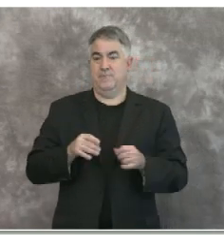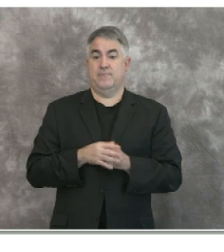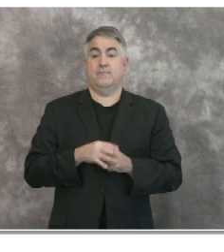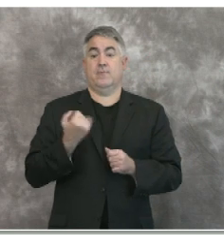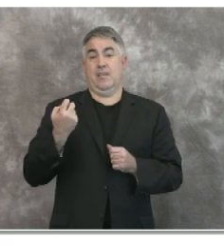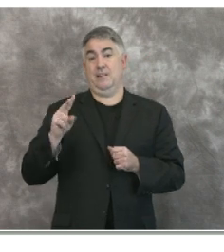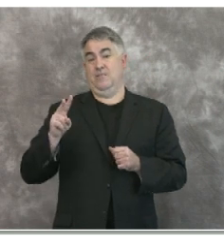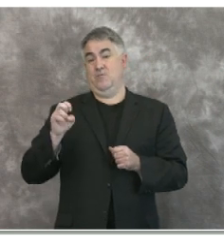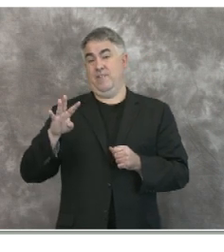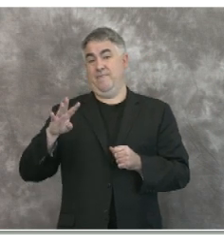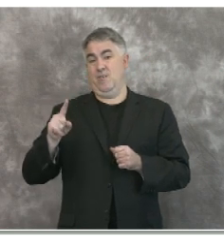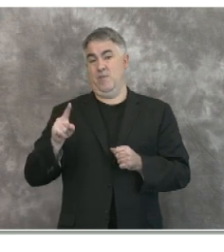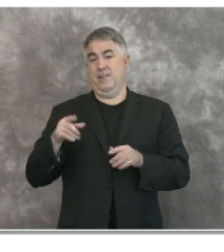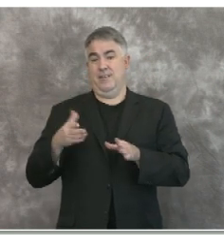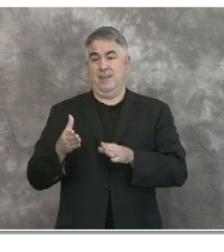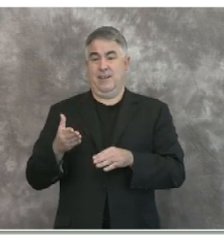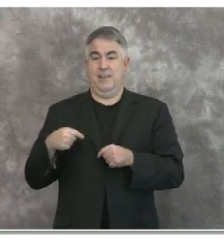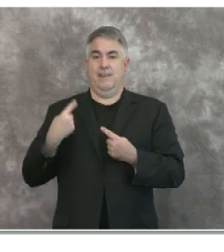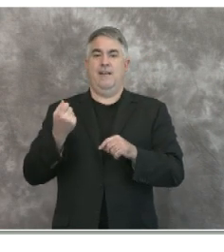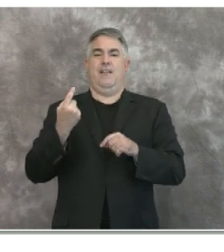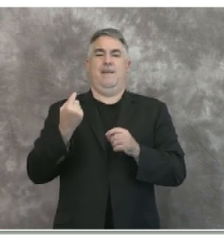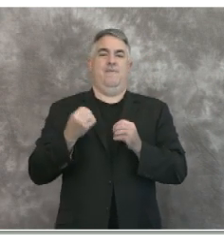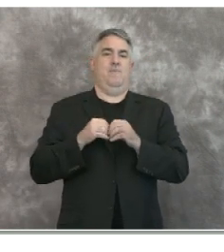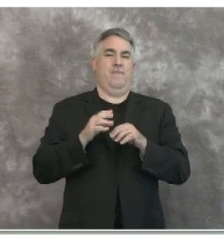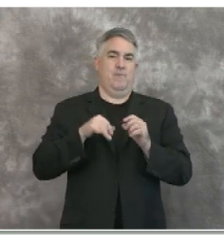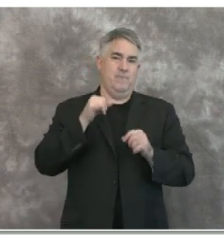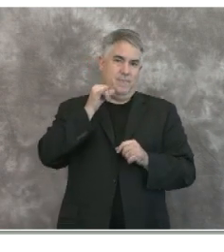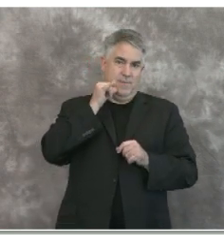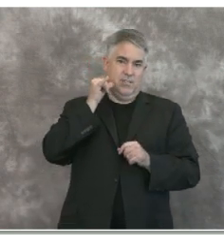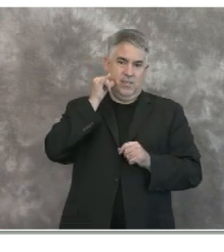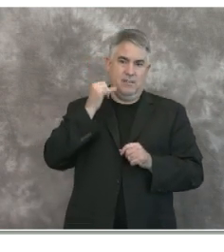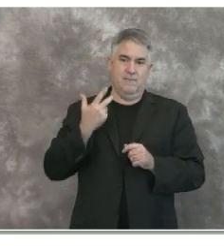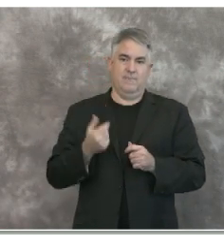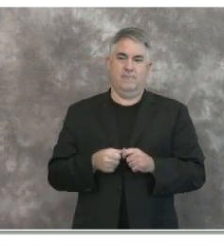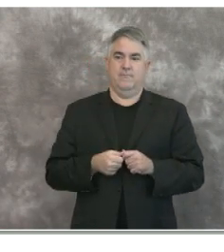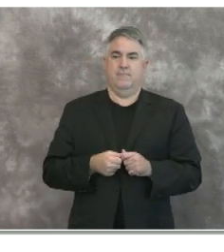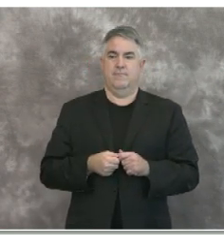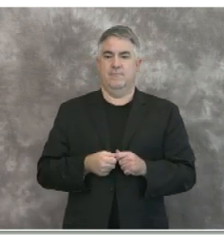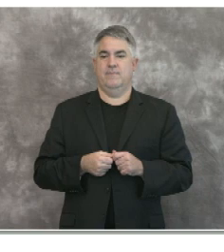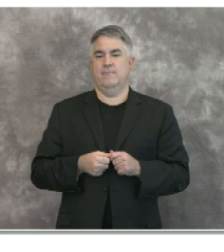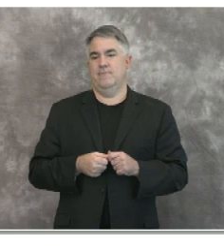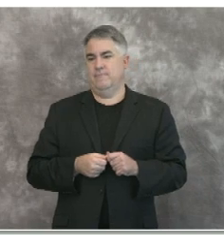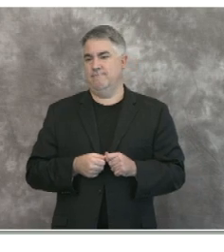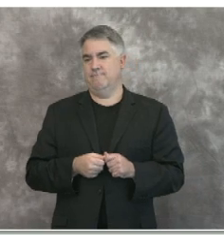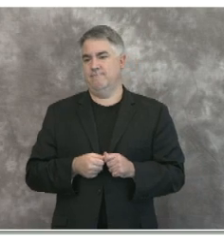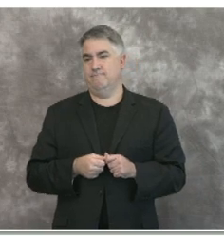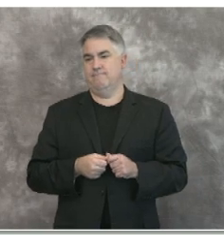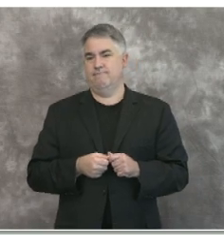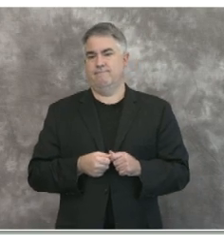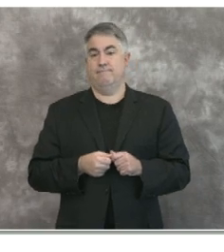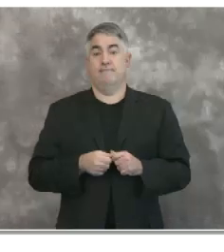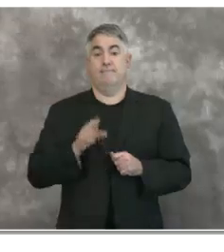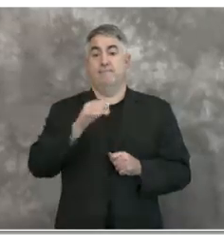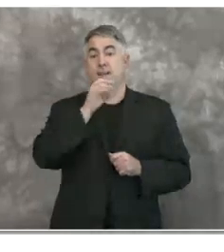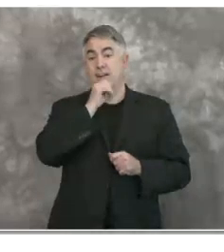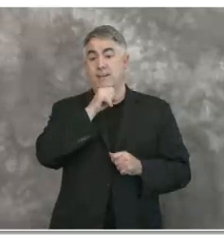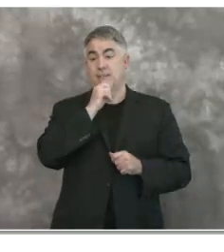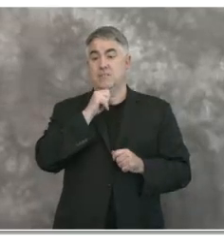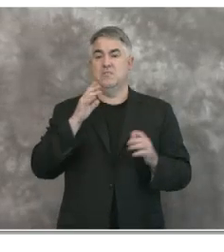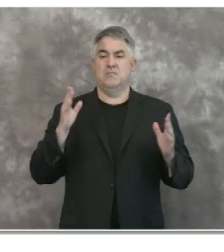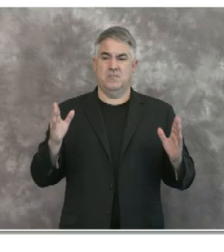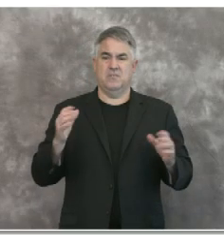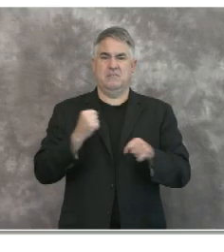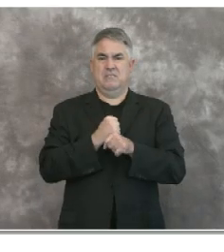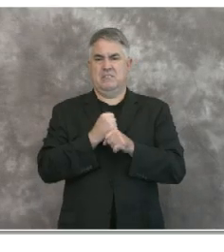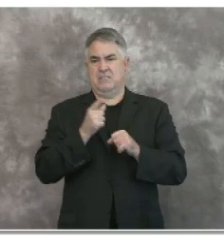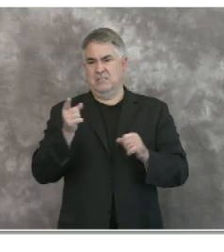which includes 11 new deaths reported since yesterday. The age range